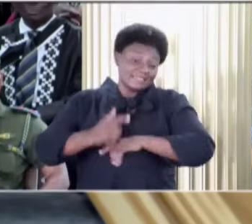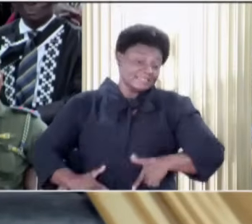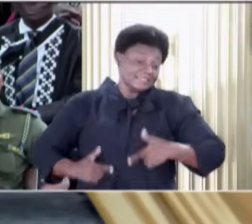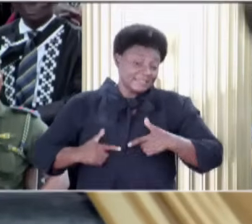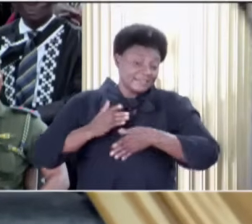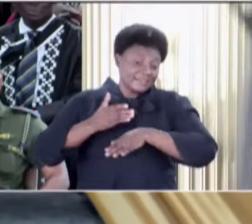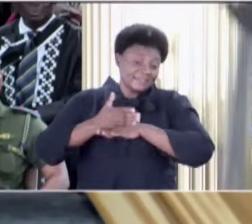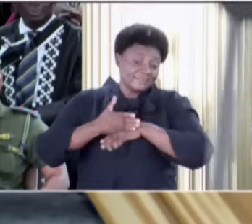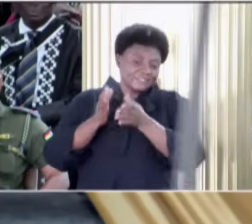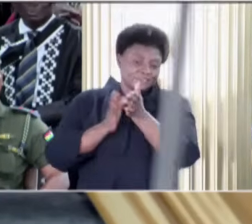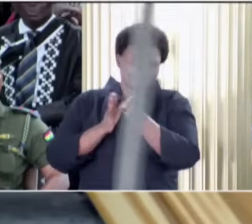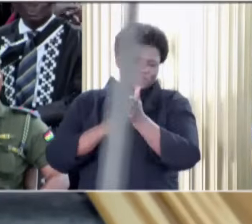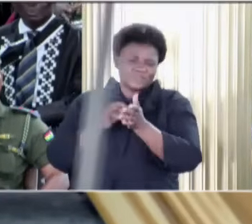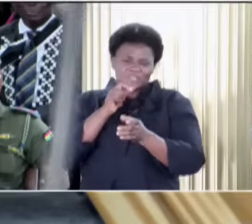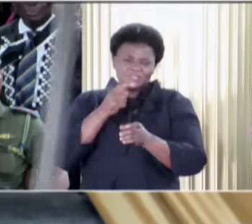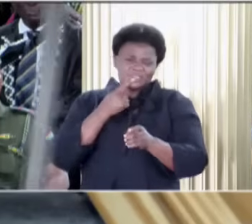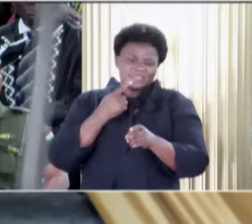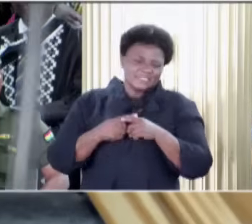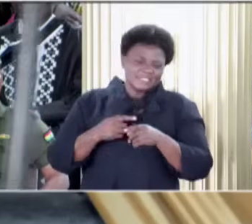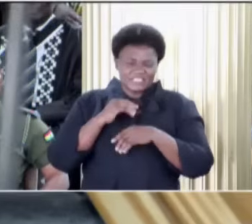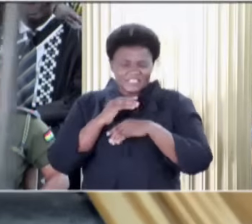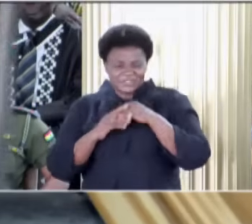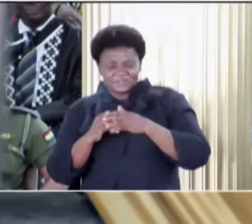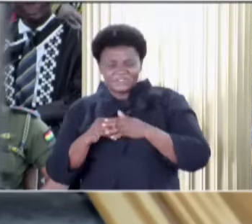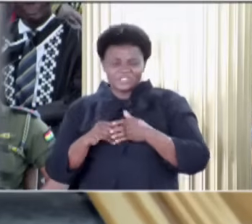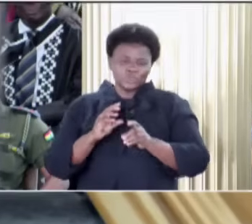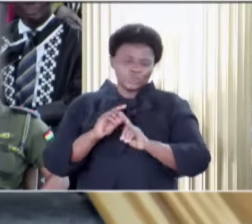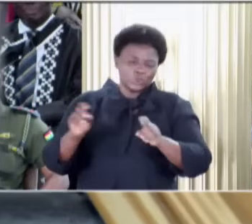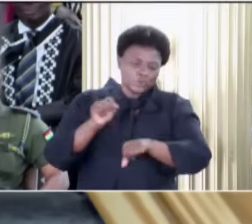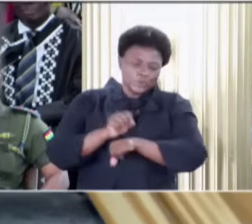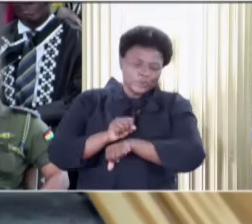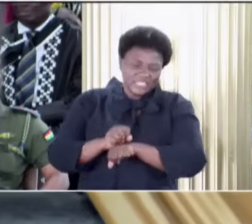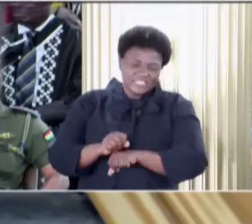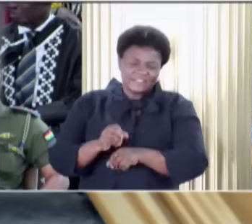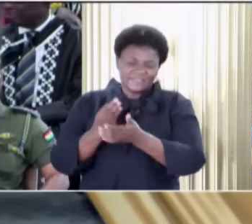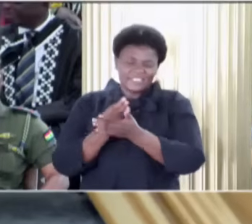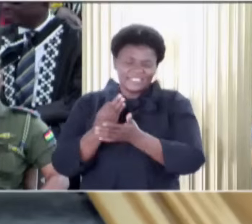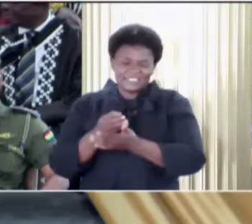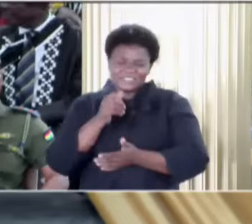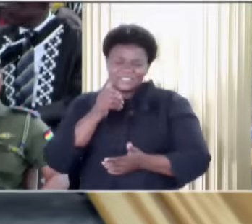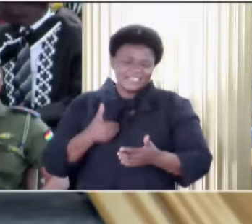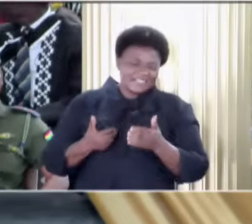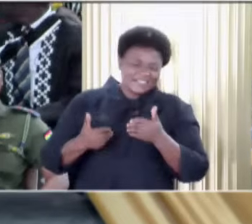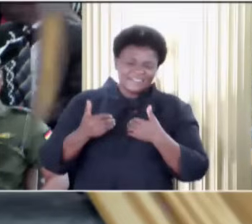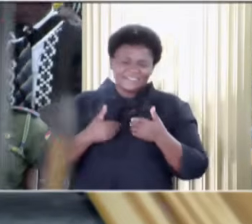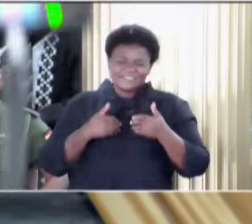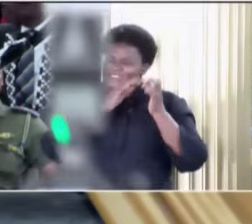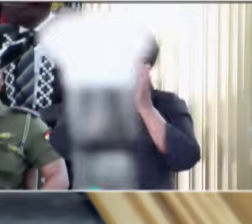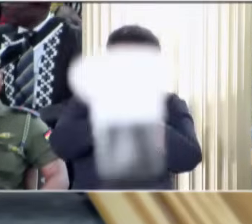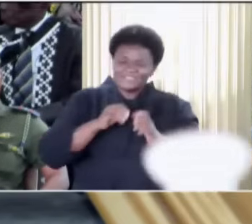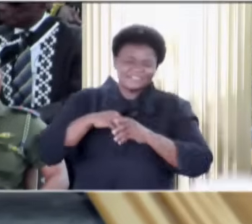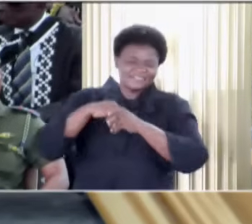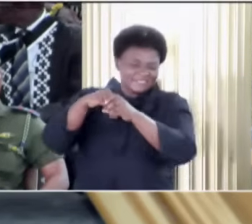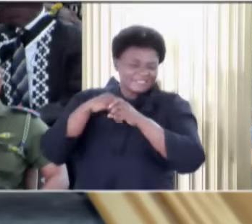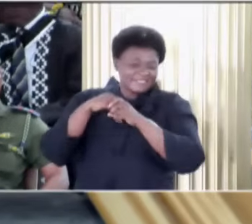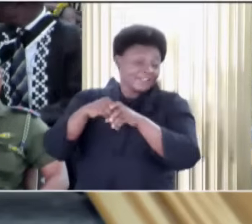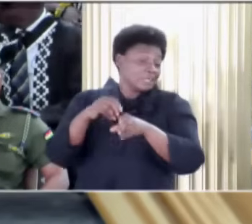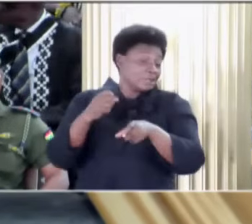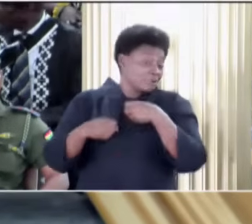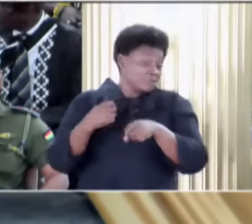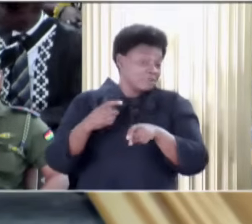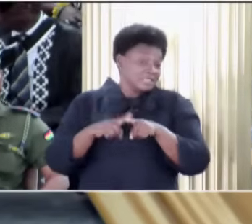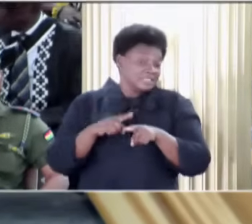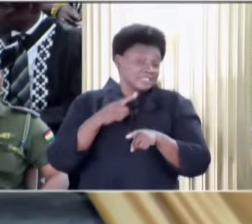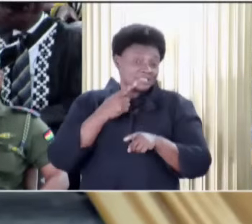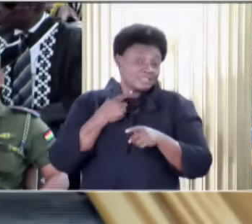not a bed of roses. Joblessness, financial instability, accommodation and transport issues, and even perceived lack